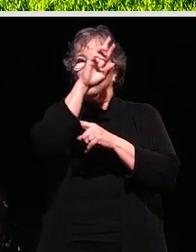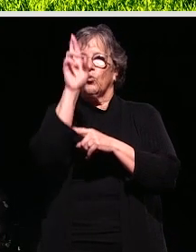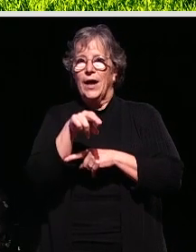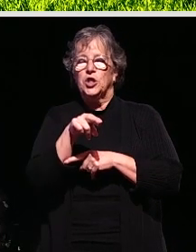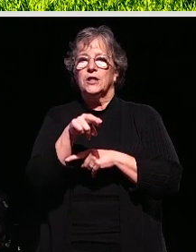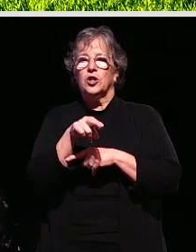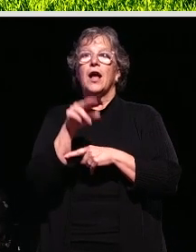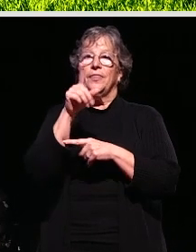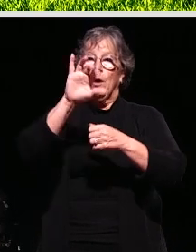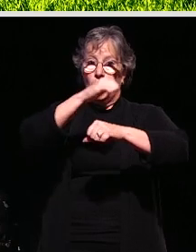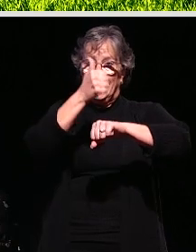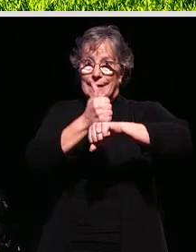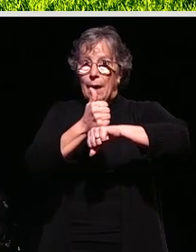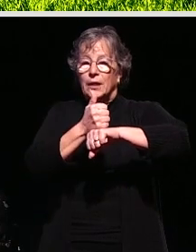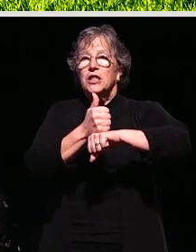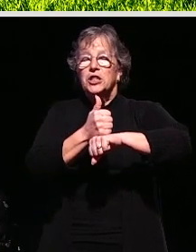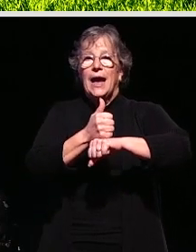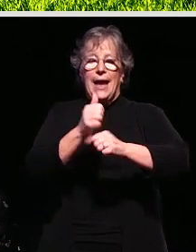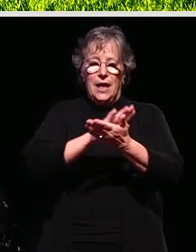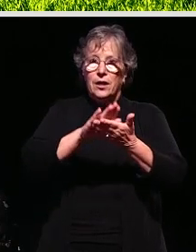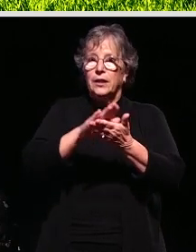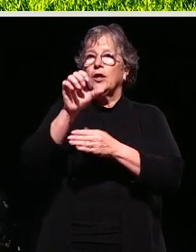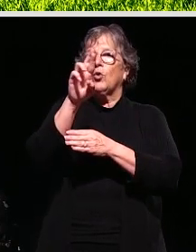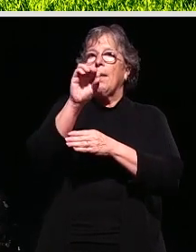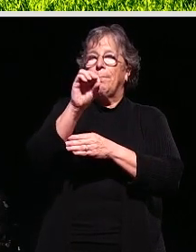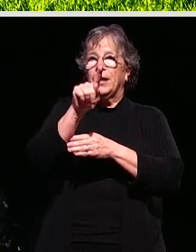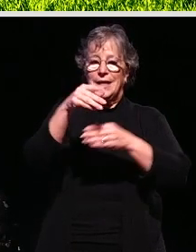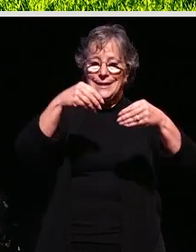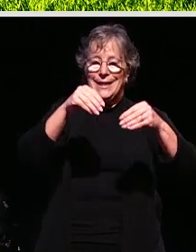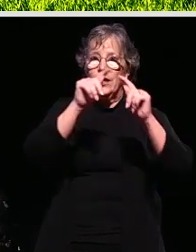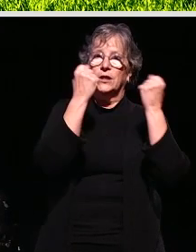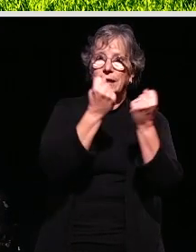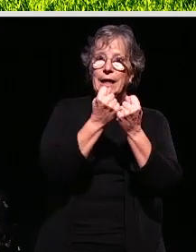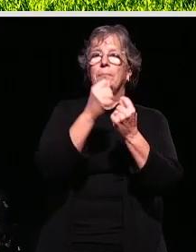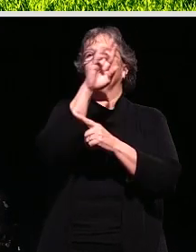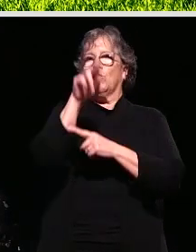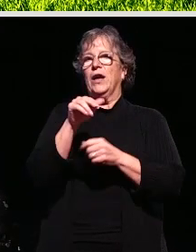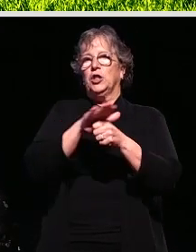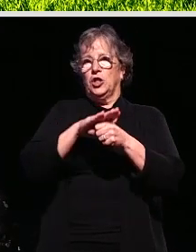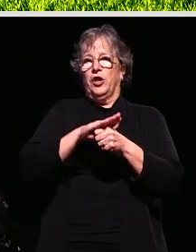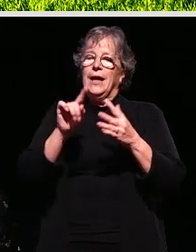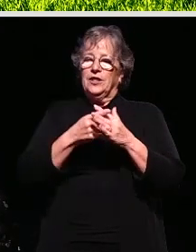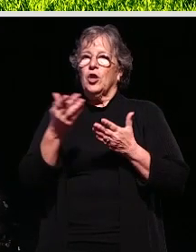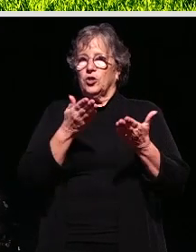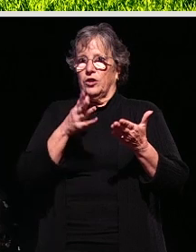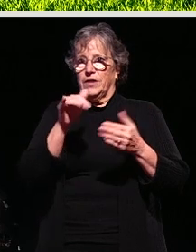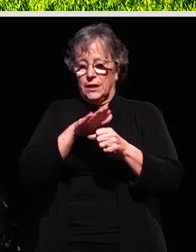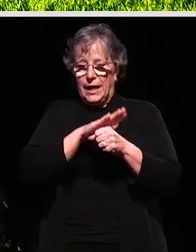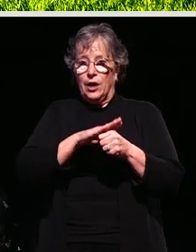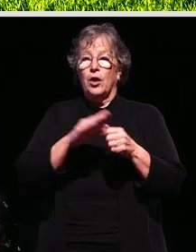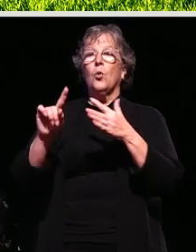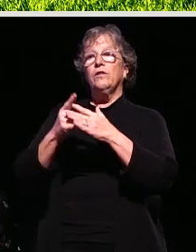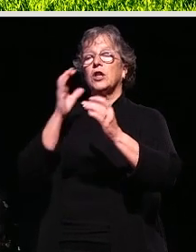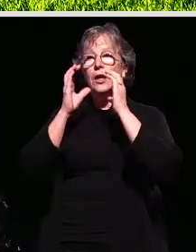to establish a clean crop sales team and tolling facility in Greater Rochester to begin servicing that market area. We've begun